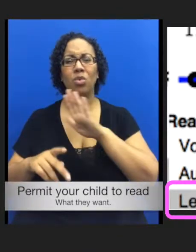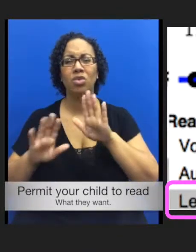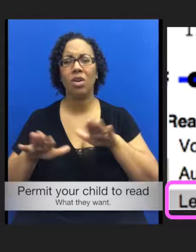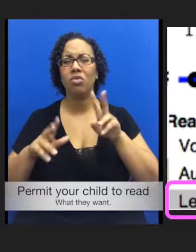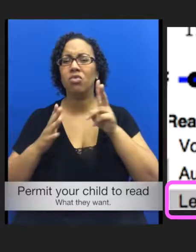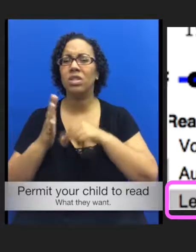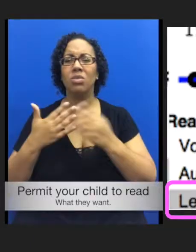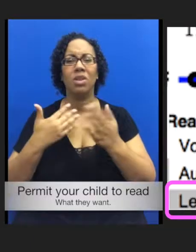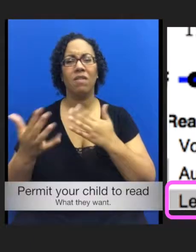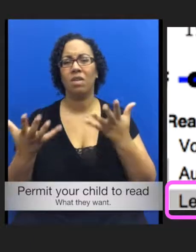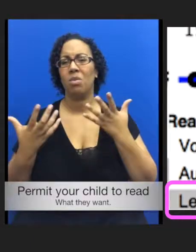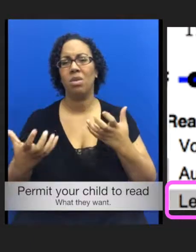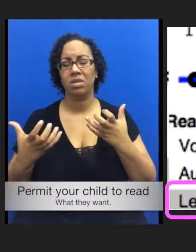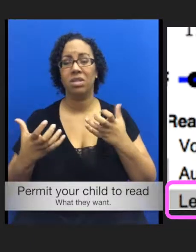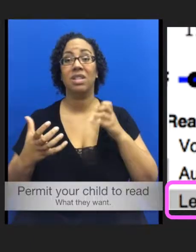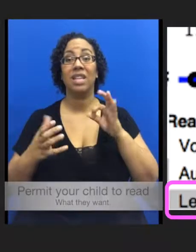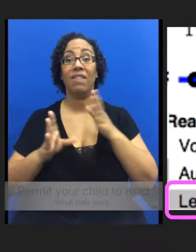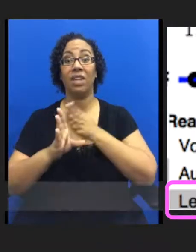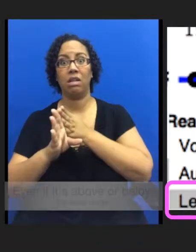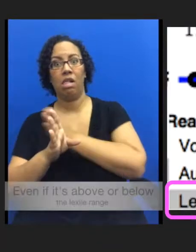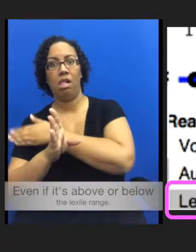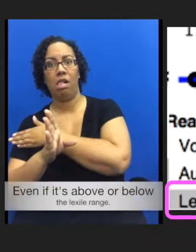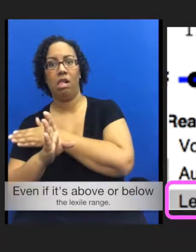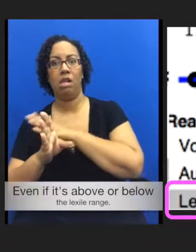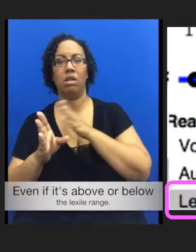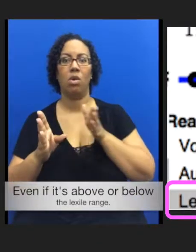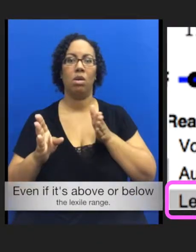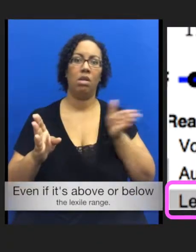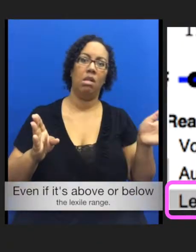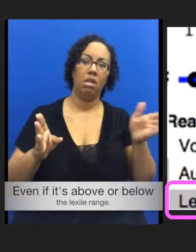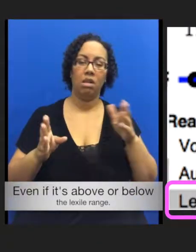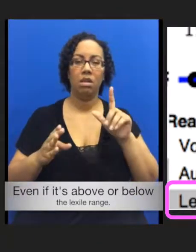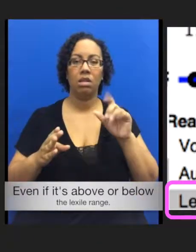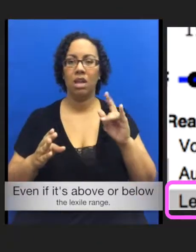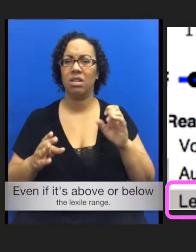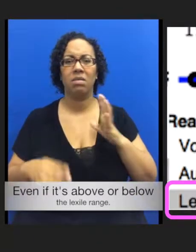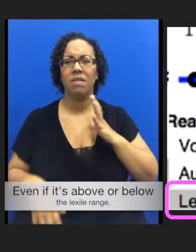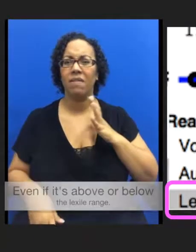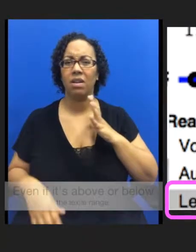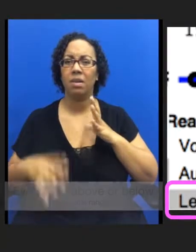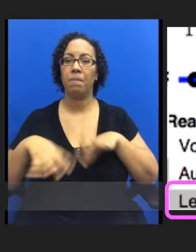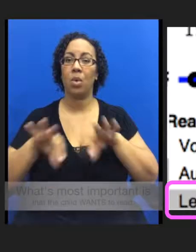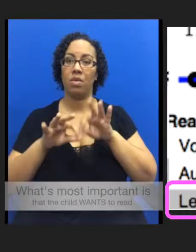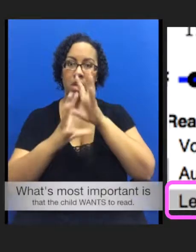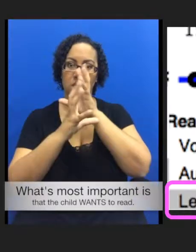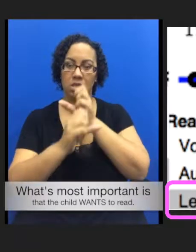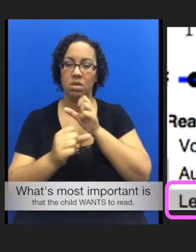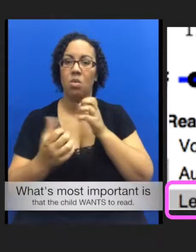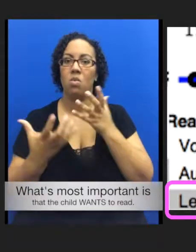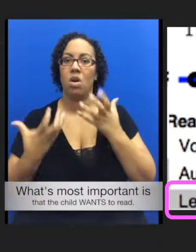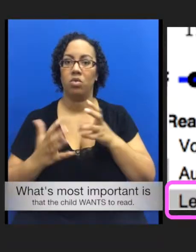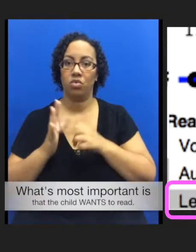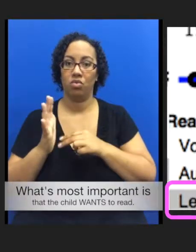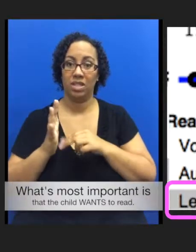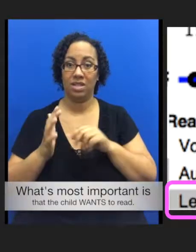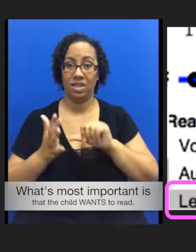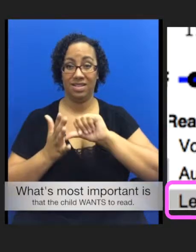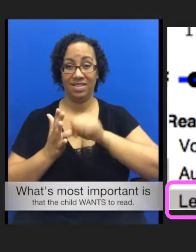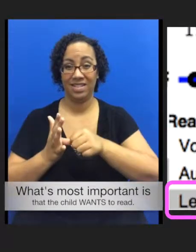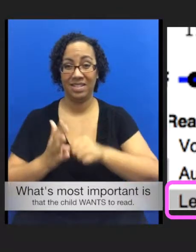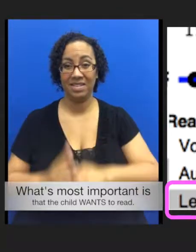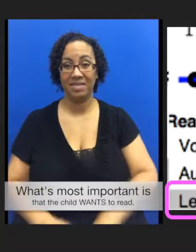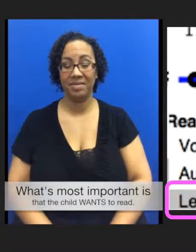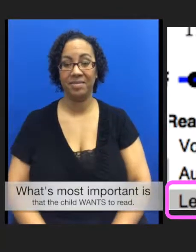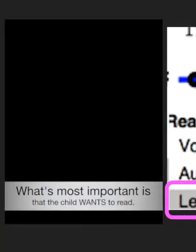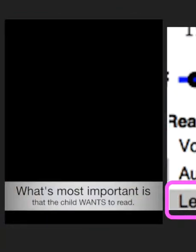is not set in stone. Your children should be selecting books regardless of whether or not it is below or above their Lexile